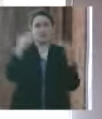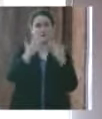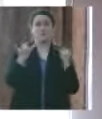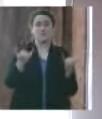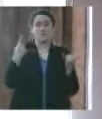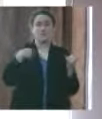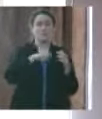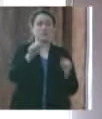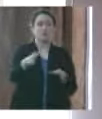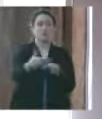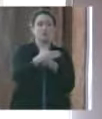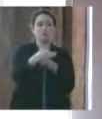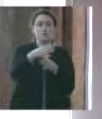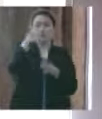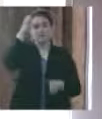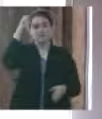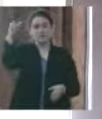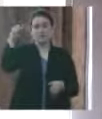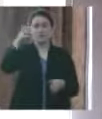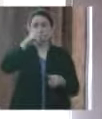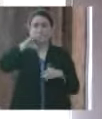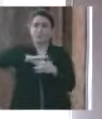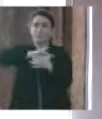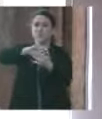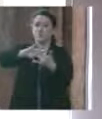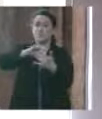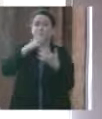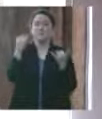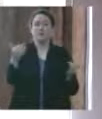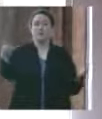this concept with you and reach out to you. And we'd like to